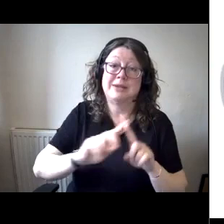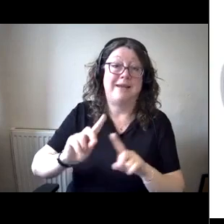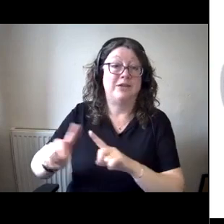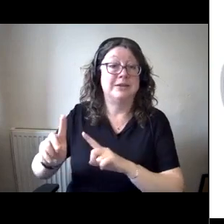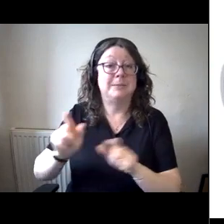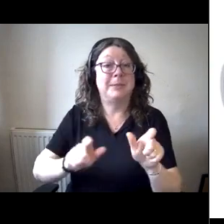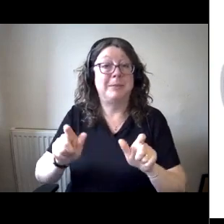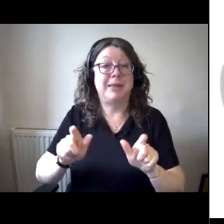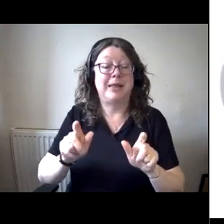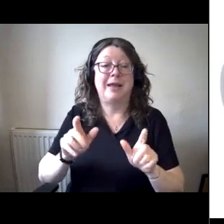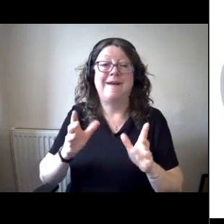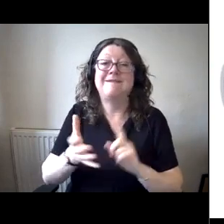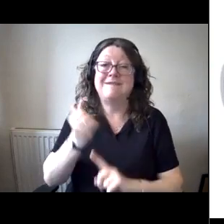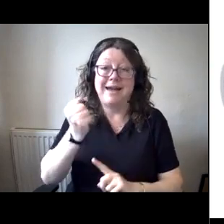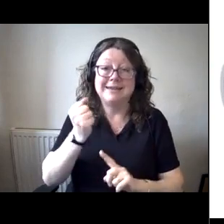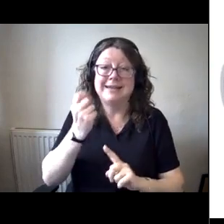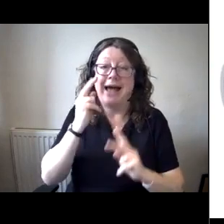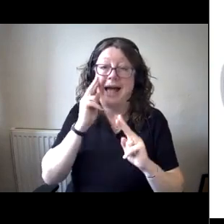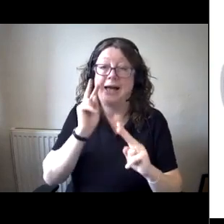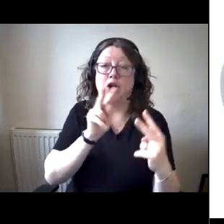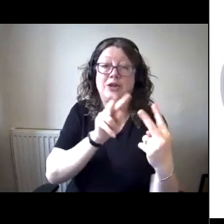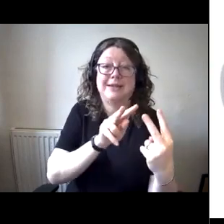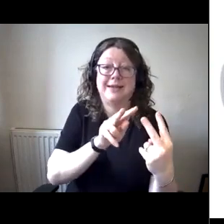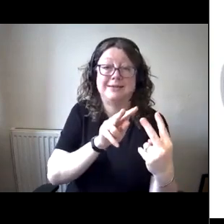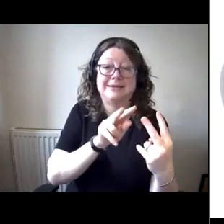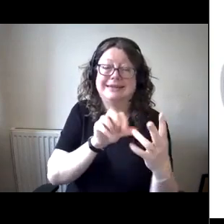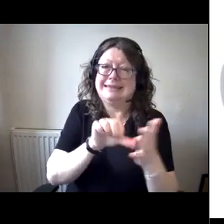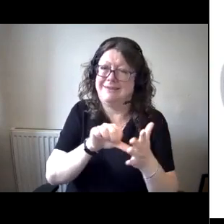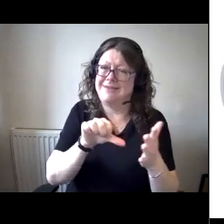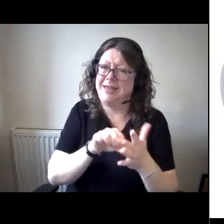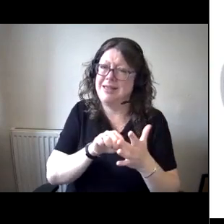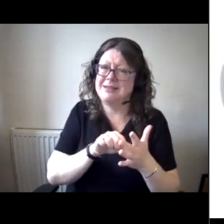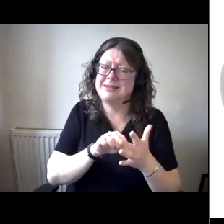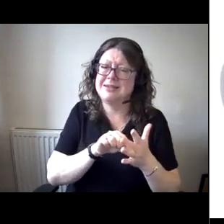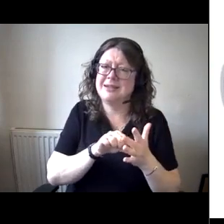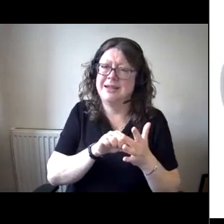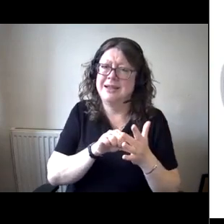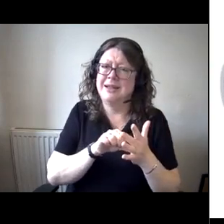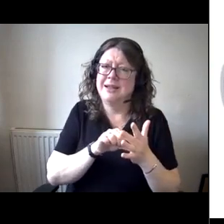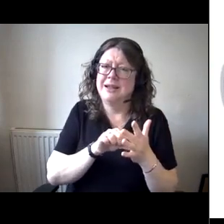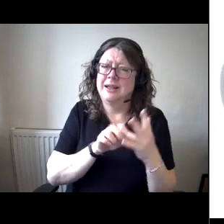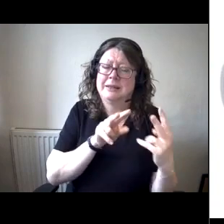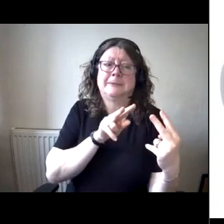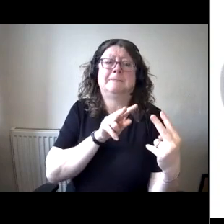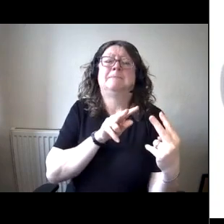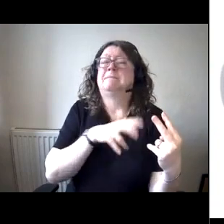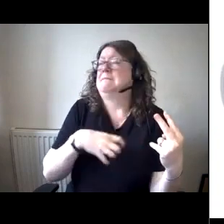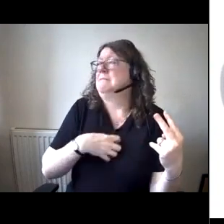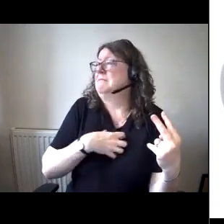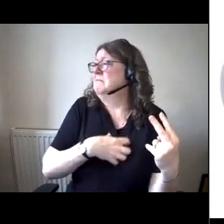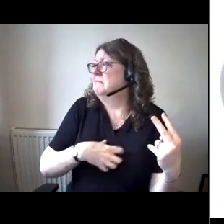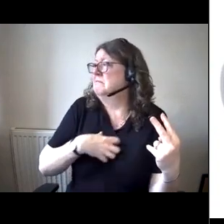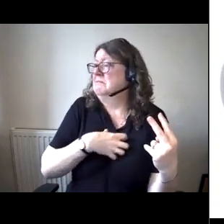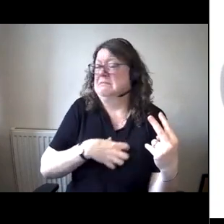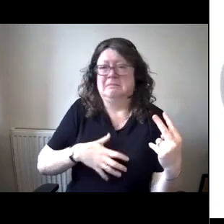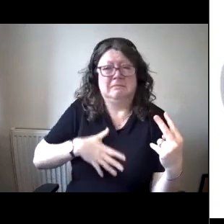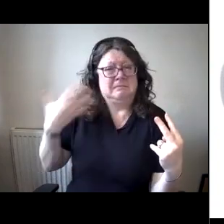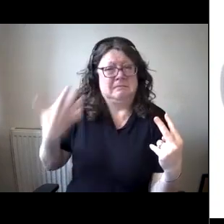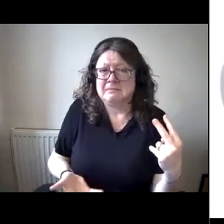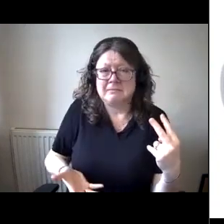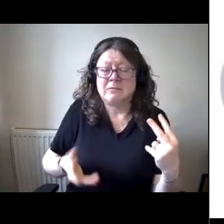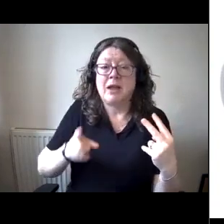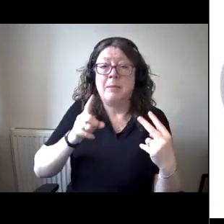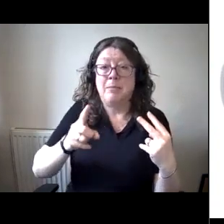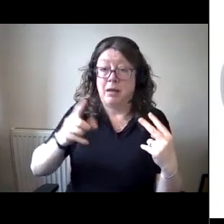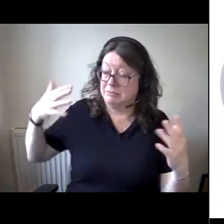be a very difficult thing, and actually feel so uncomfortable to them. And yet it's been the goal of so many